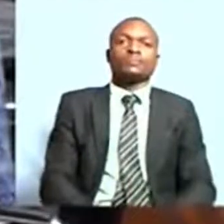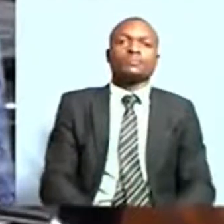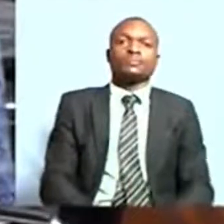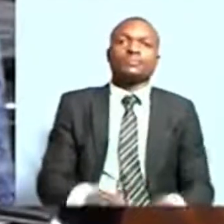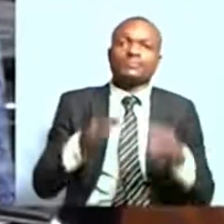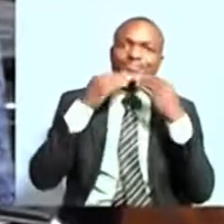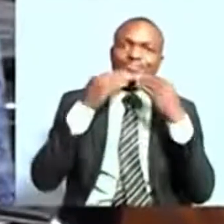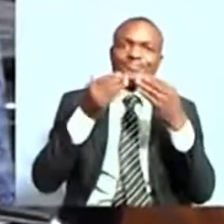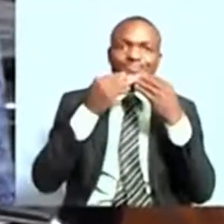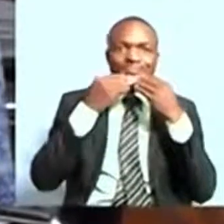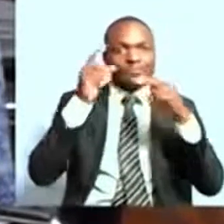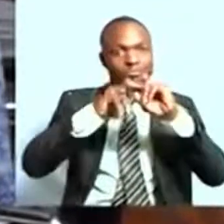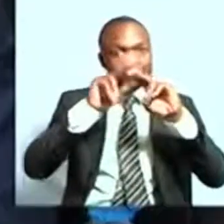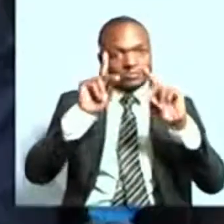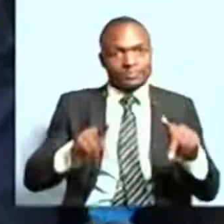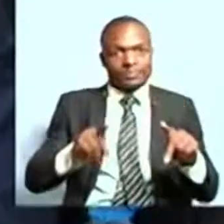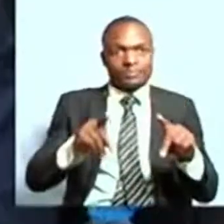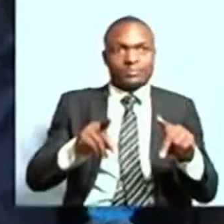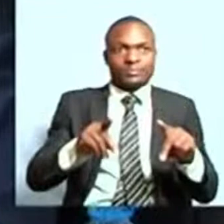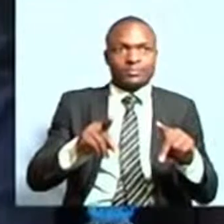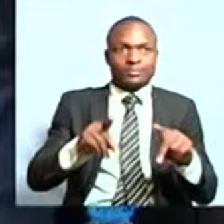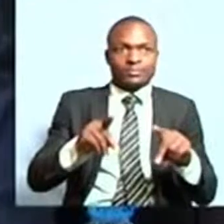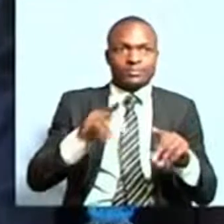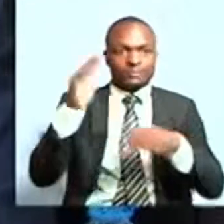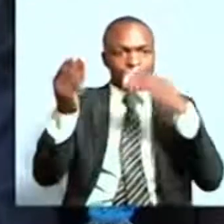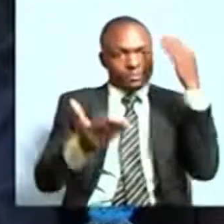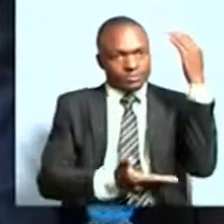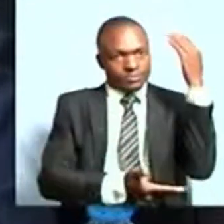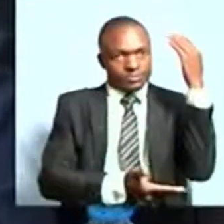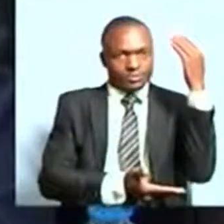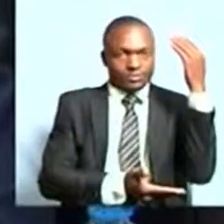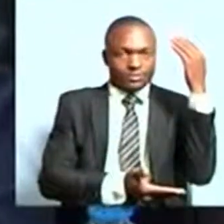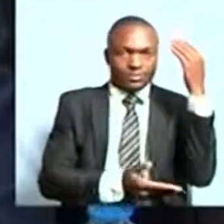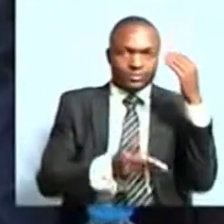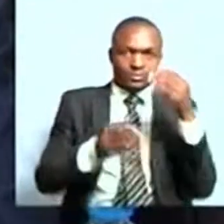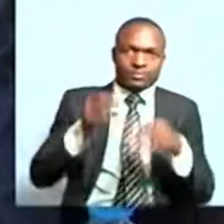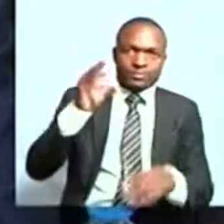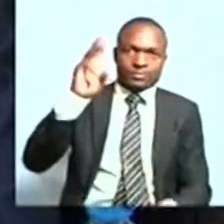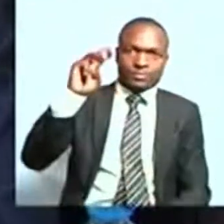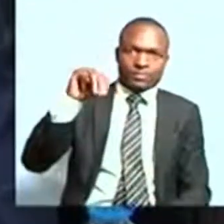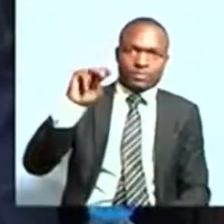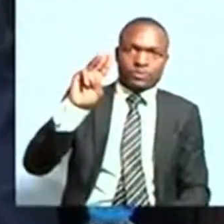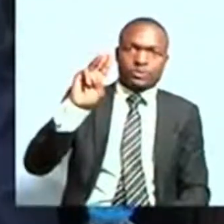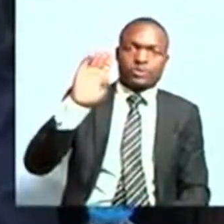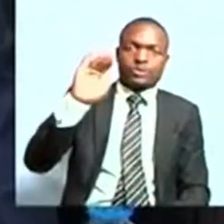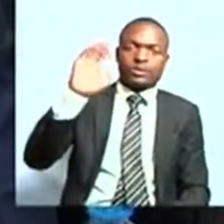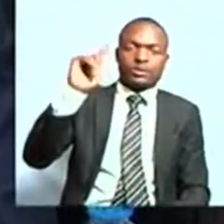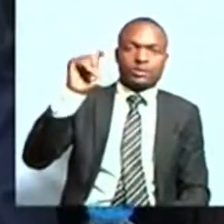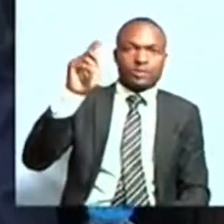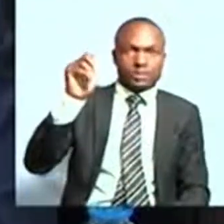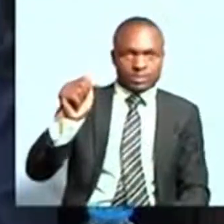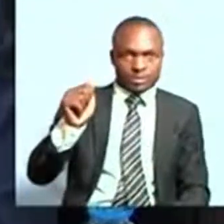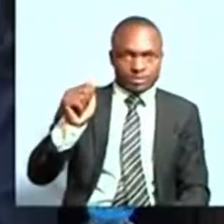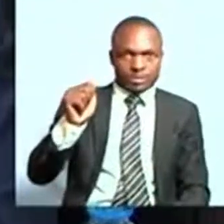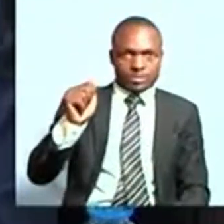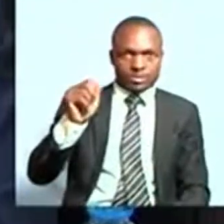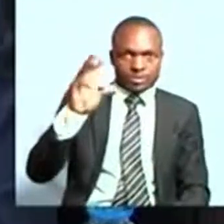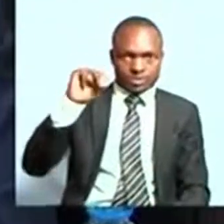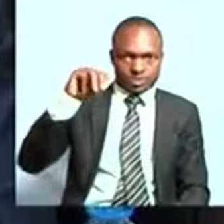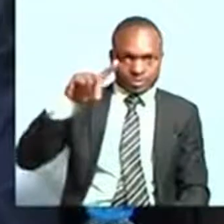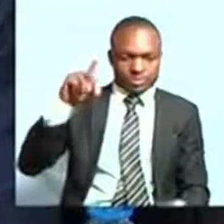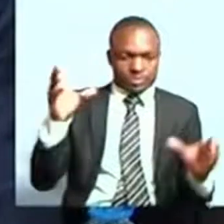Thank you, Chair. Zambia Federation of Employers, welcome and good morning. Muvika, MP for Shango Monosin Province and a member of the